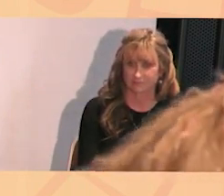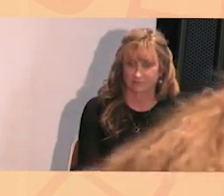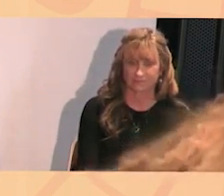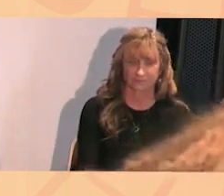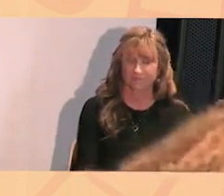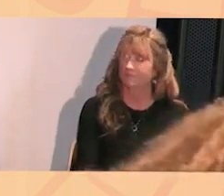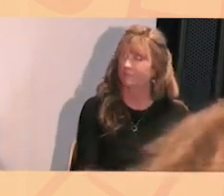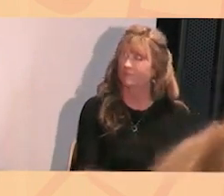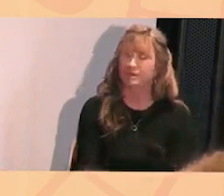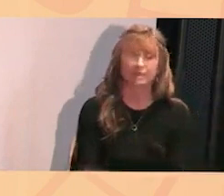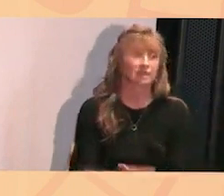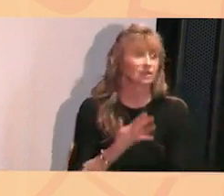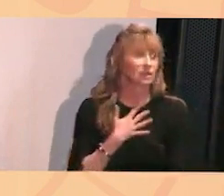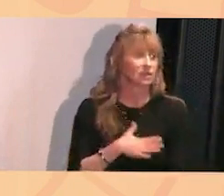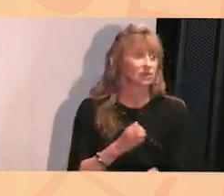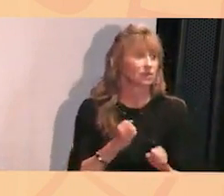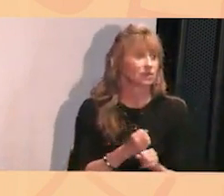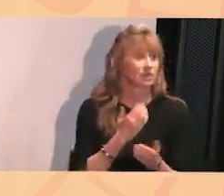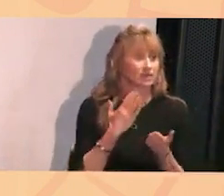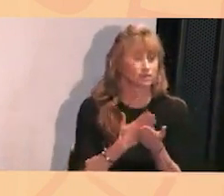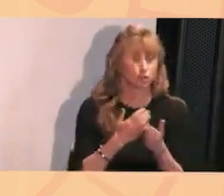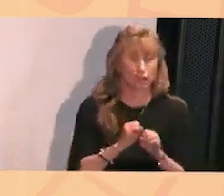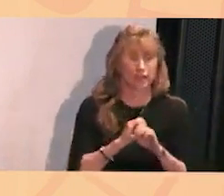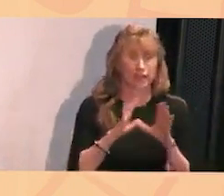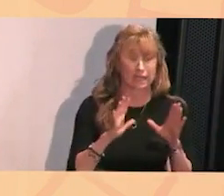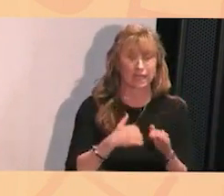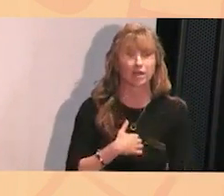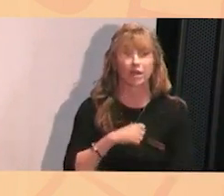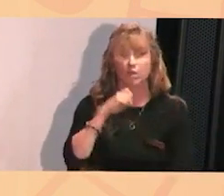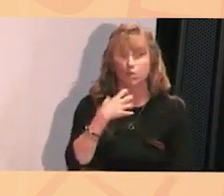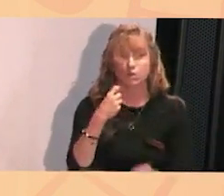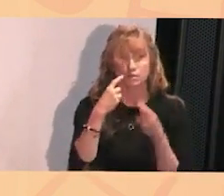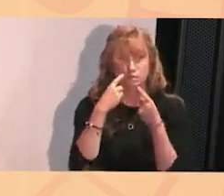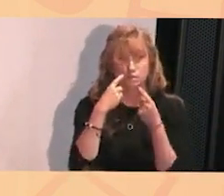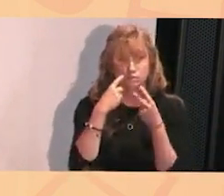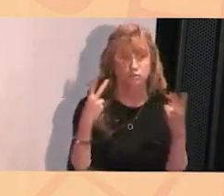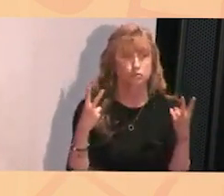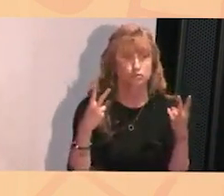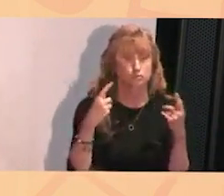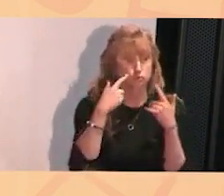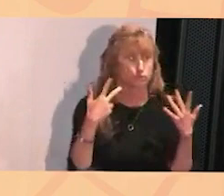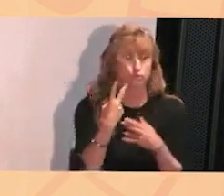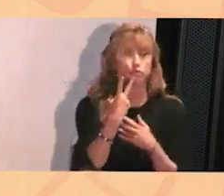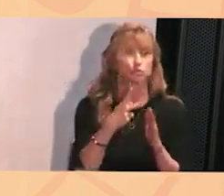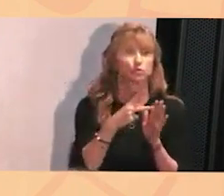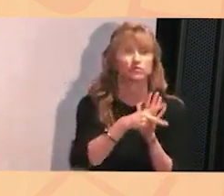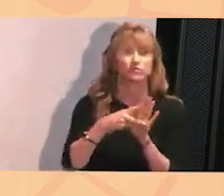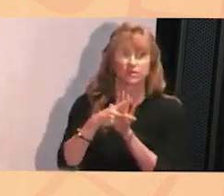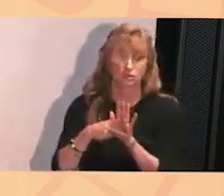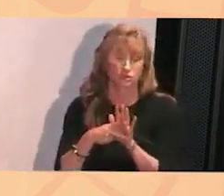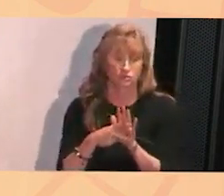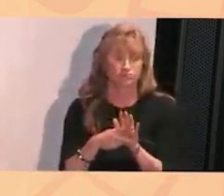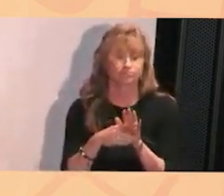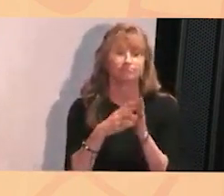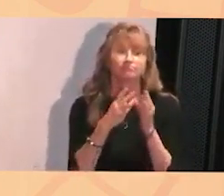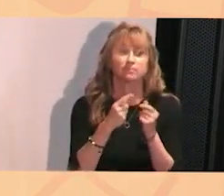Just so that we're clear, I'll be showing 2 video clips this morning, and just be aware that some of those images and those old people have passed